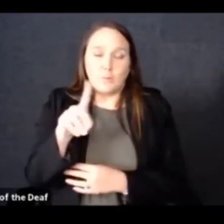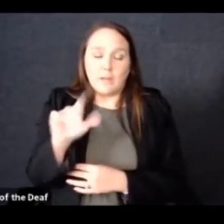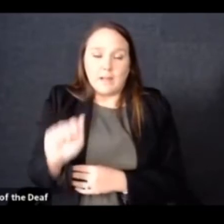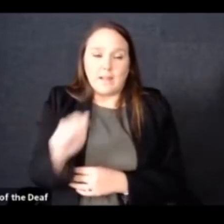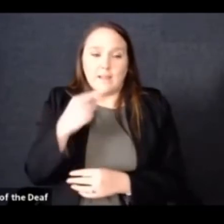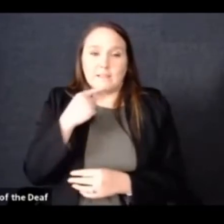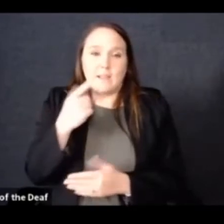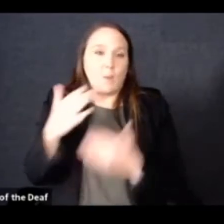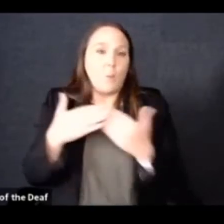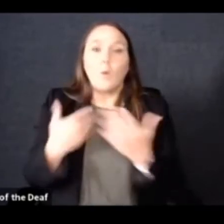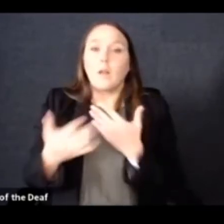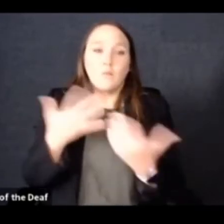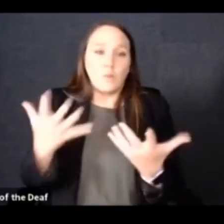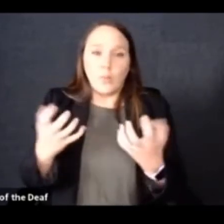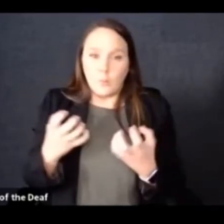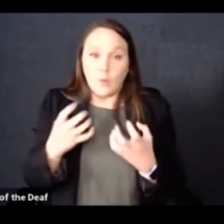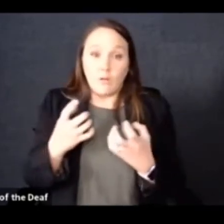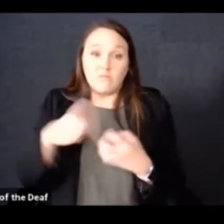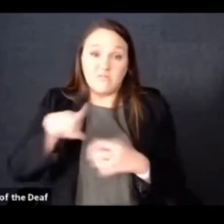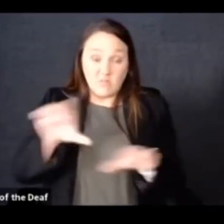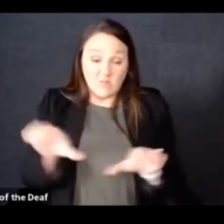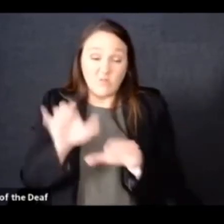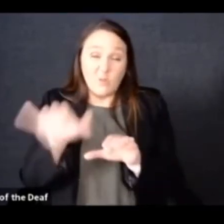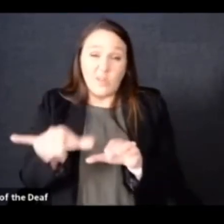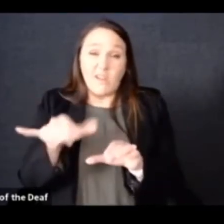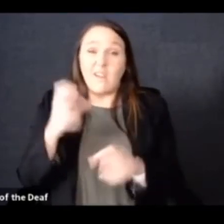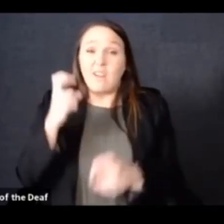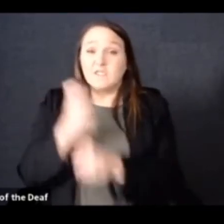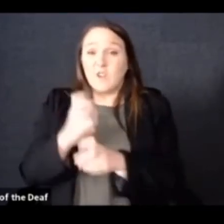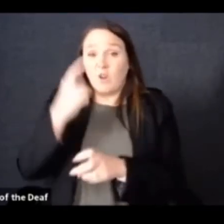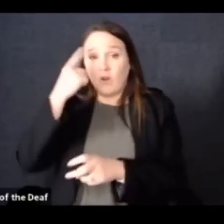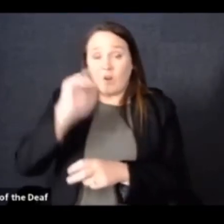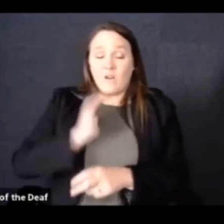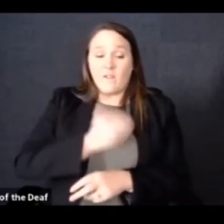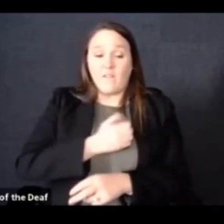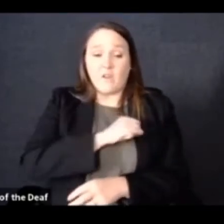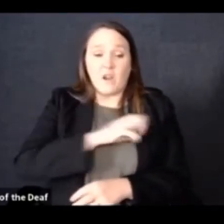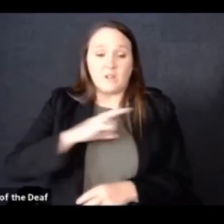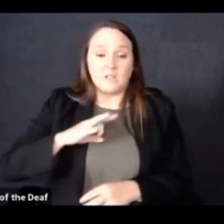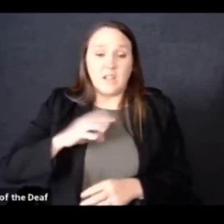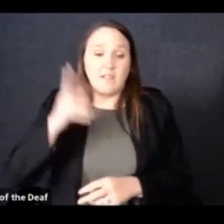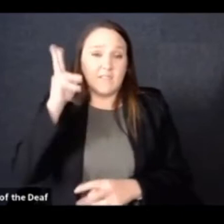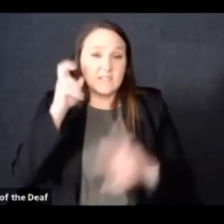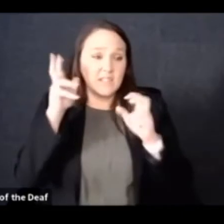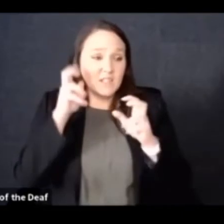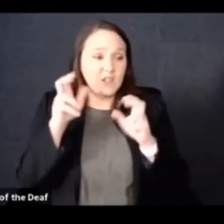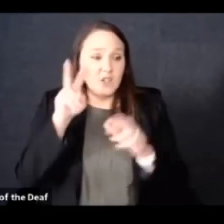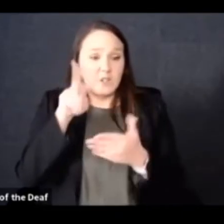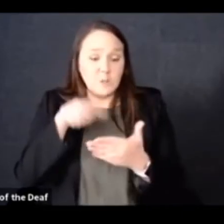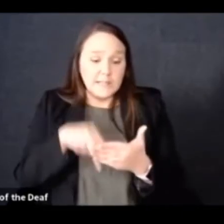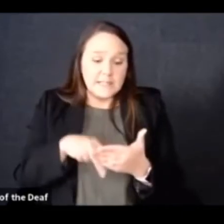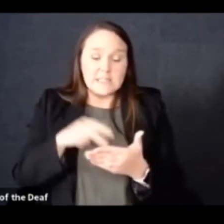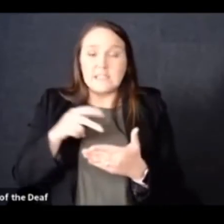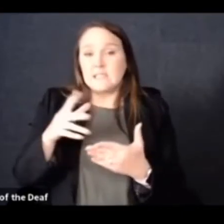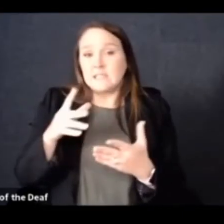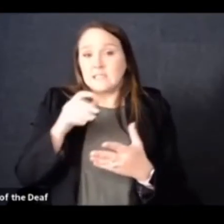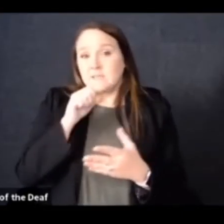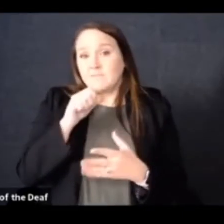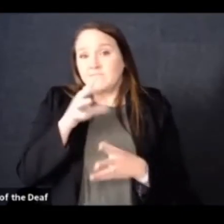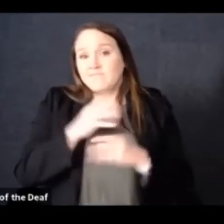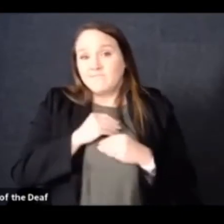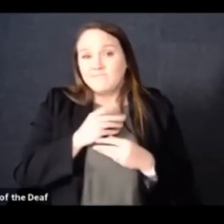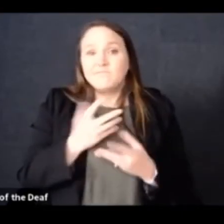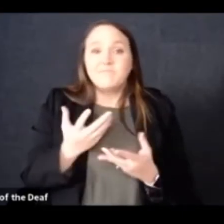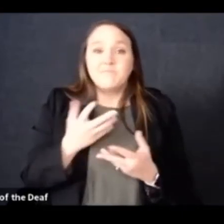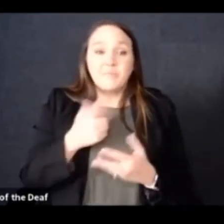they're doing so. And it's hard for our staff to hear those things about public health and not take it in. And so we're